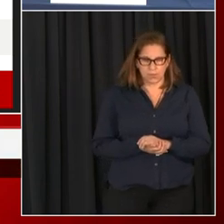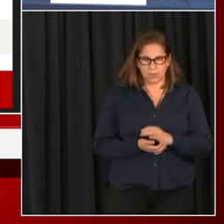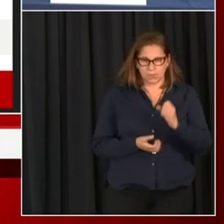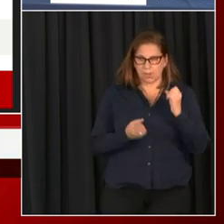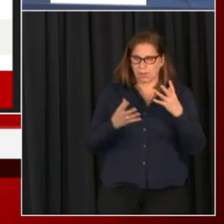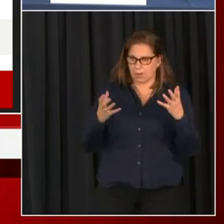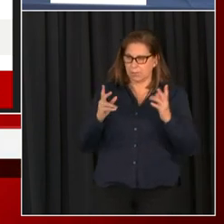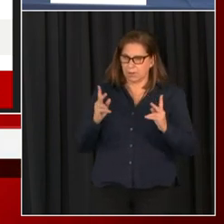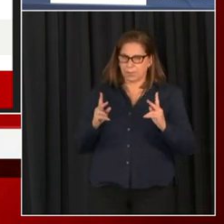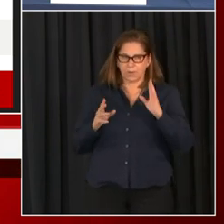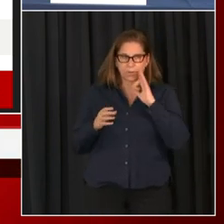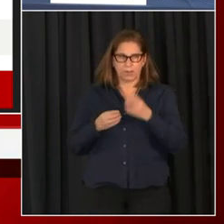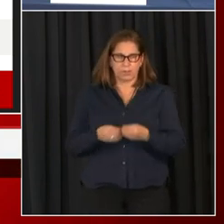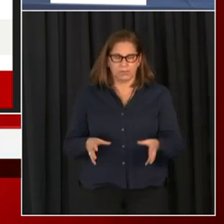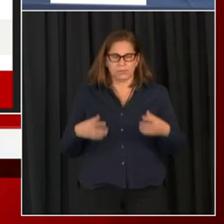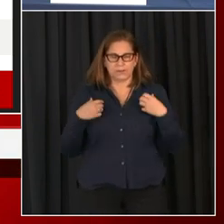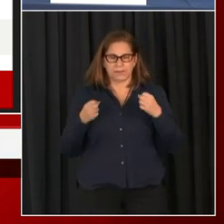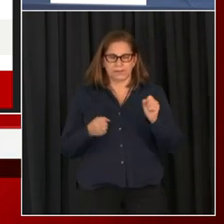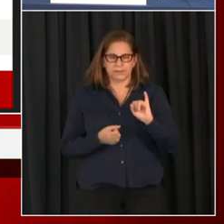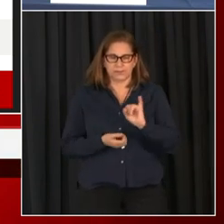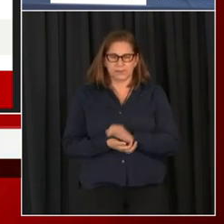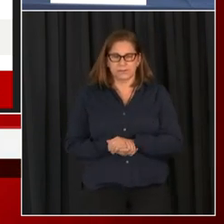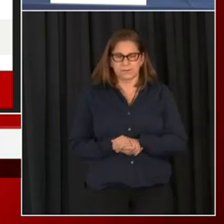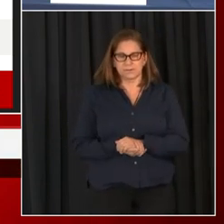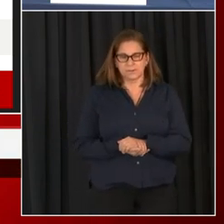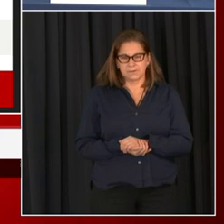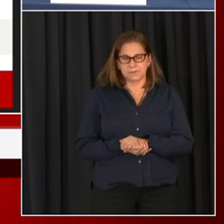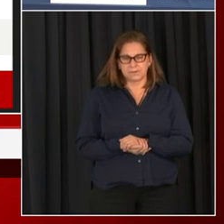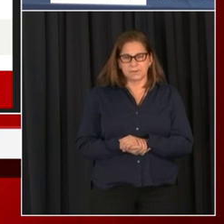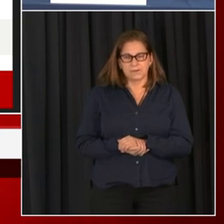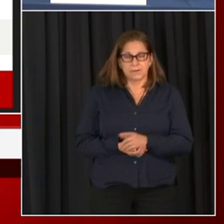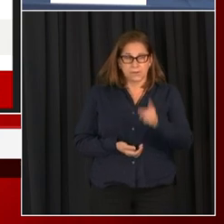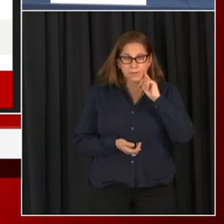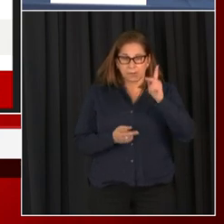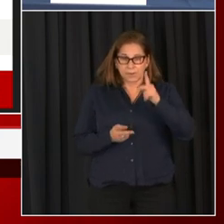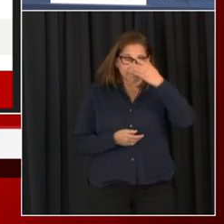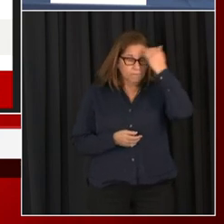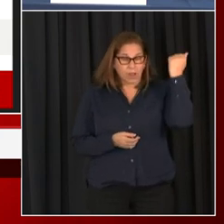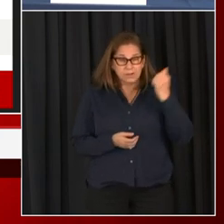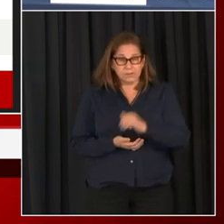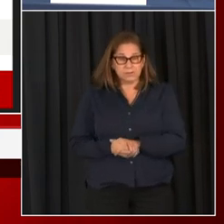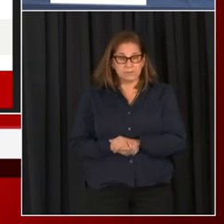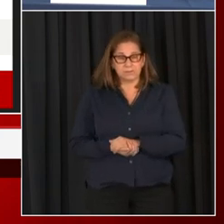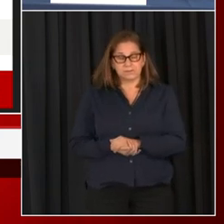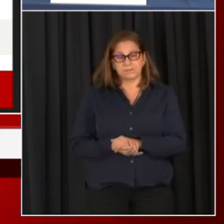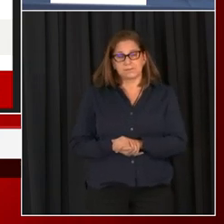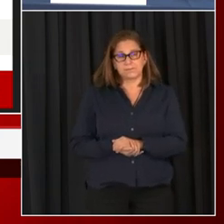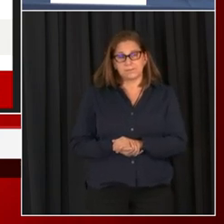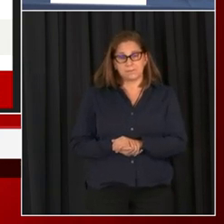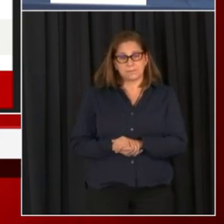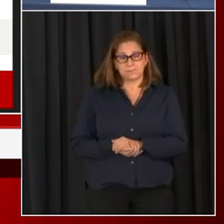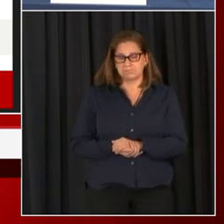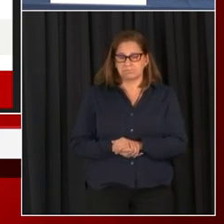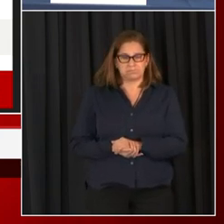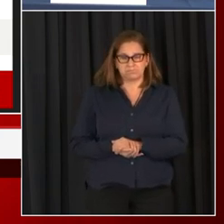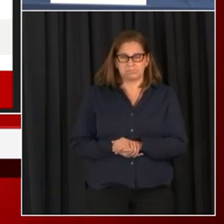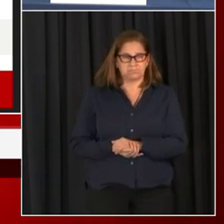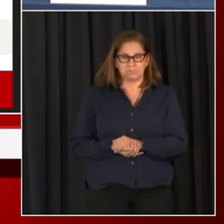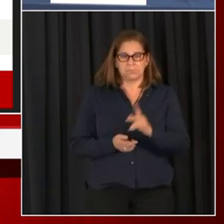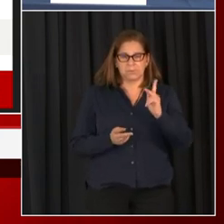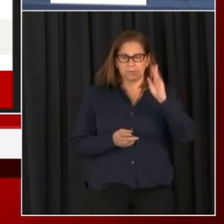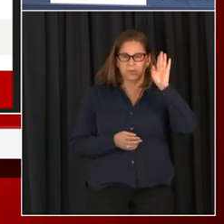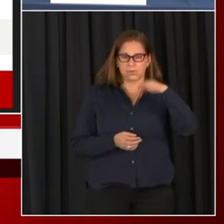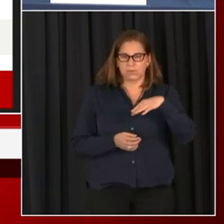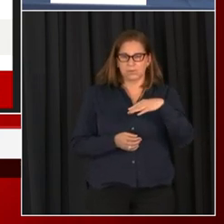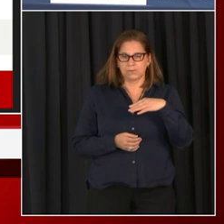And what I think people forget is, even if you have, a COVID-19 test and you